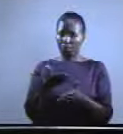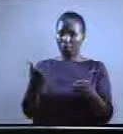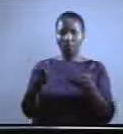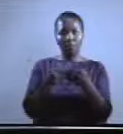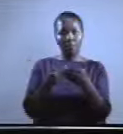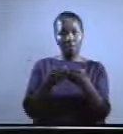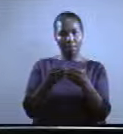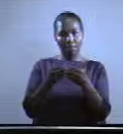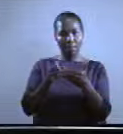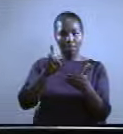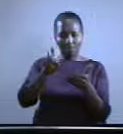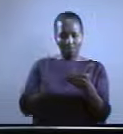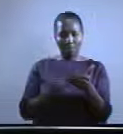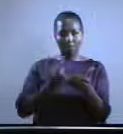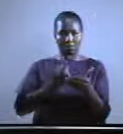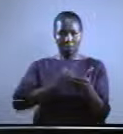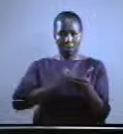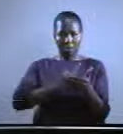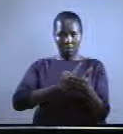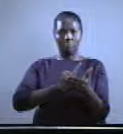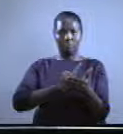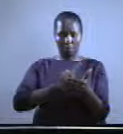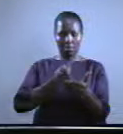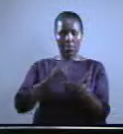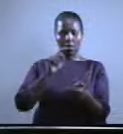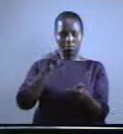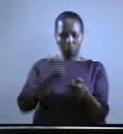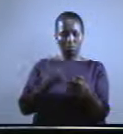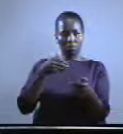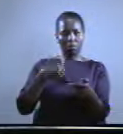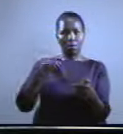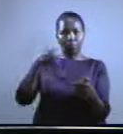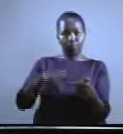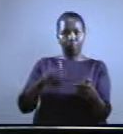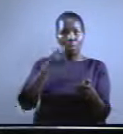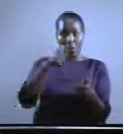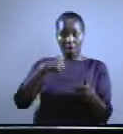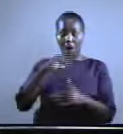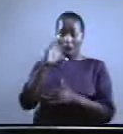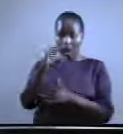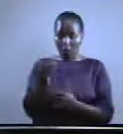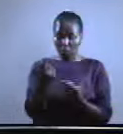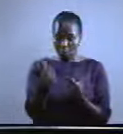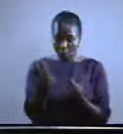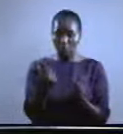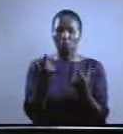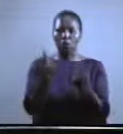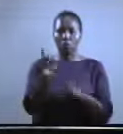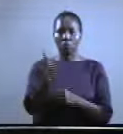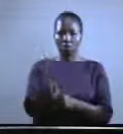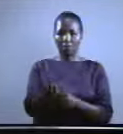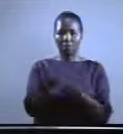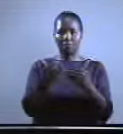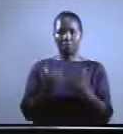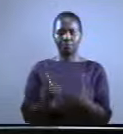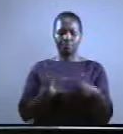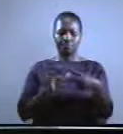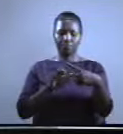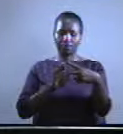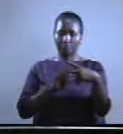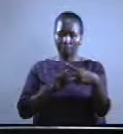therefore record their presence when requested to do so by the presiding officer. The second issue is that